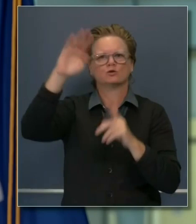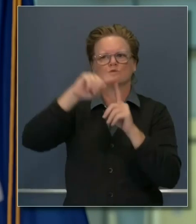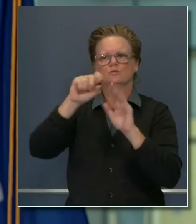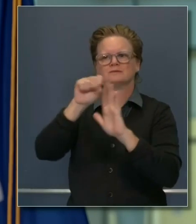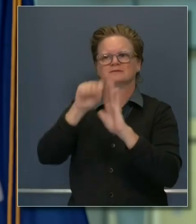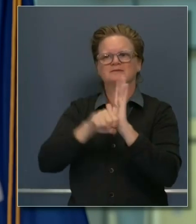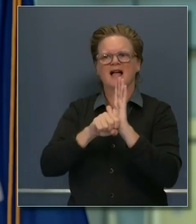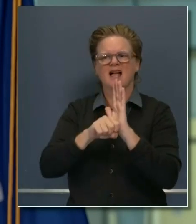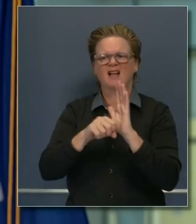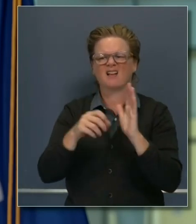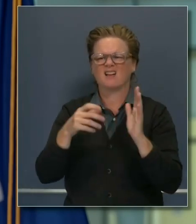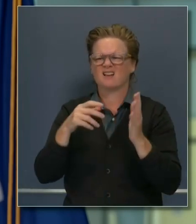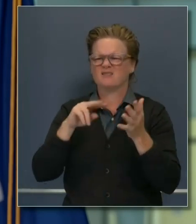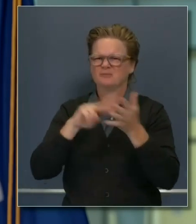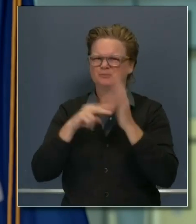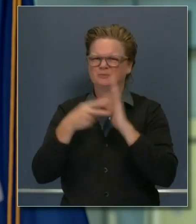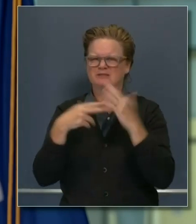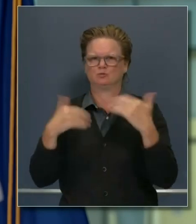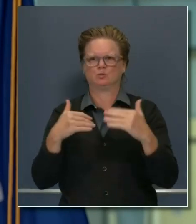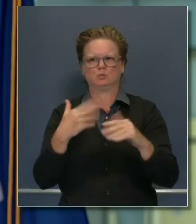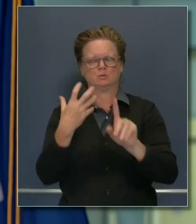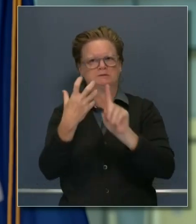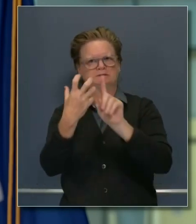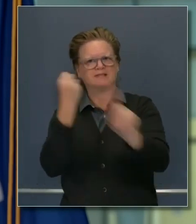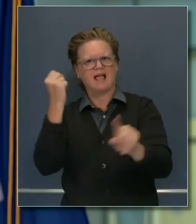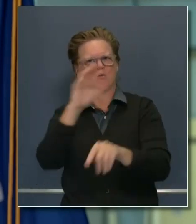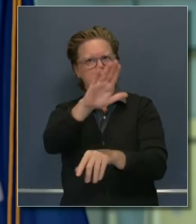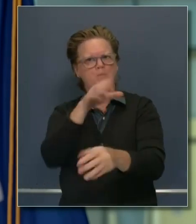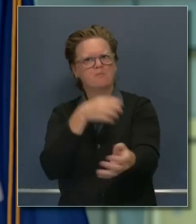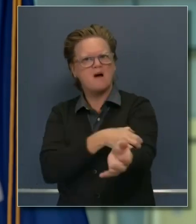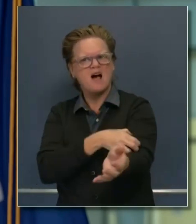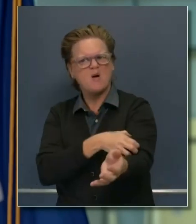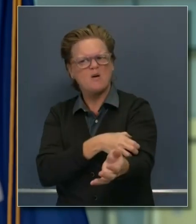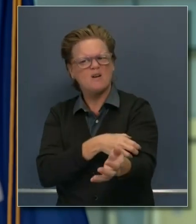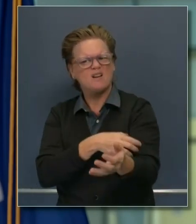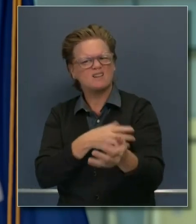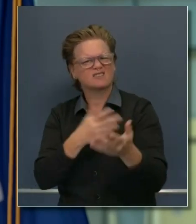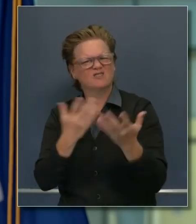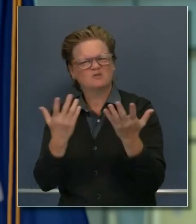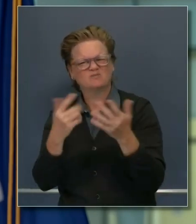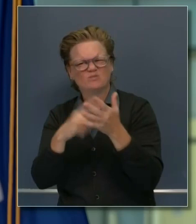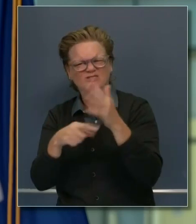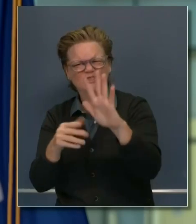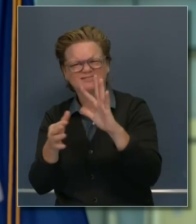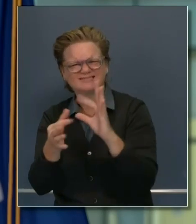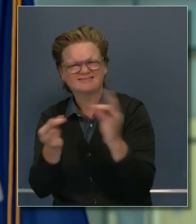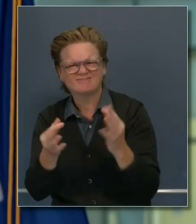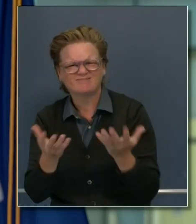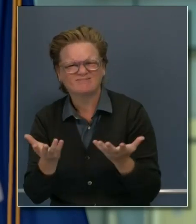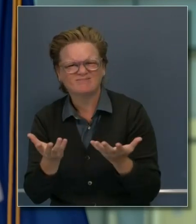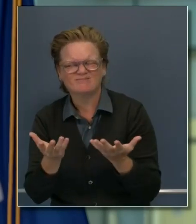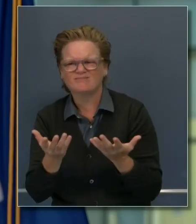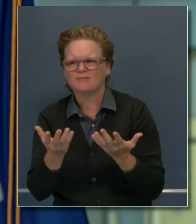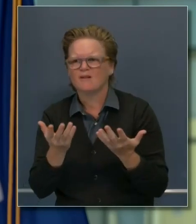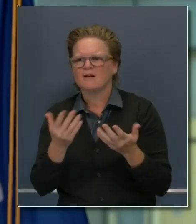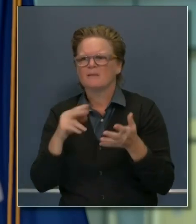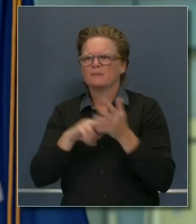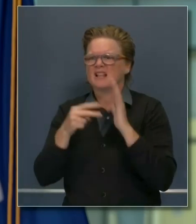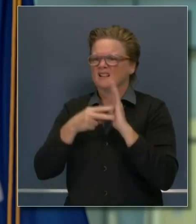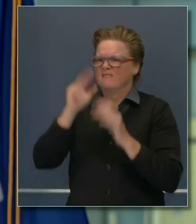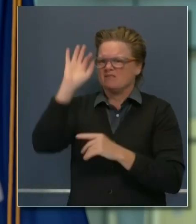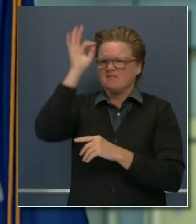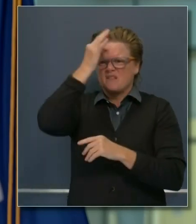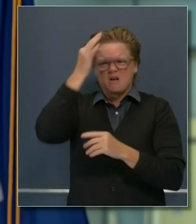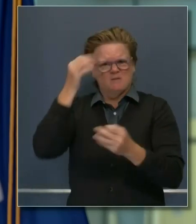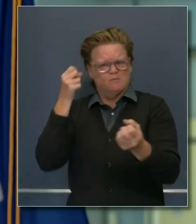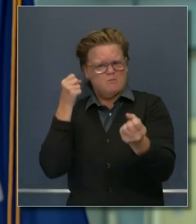response to that? And what's your response to the broader question about the power of the states versus the counties when it comes to